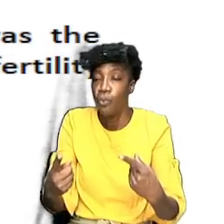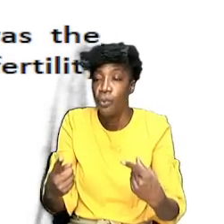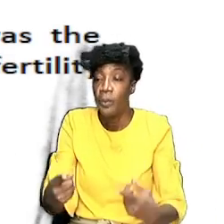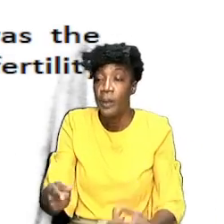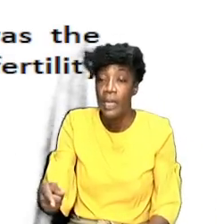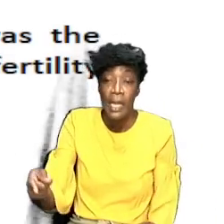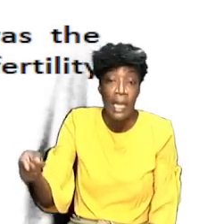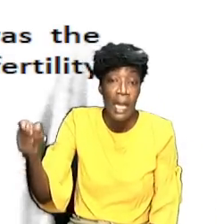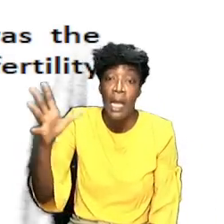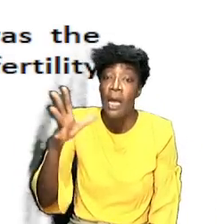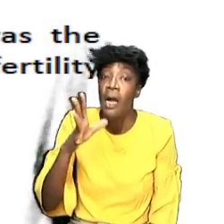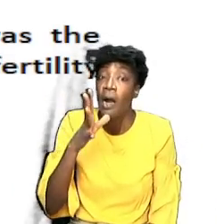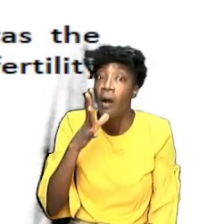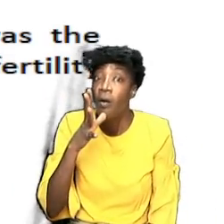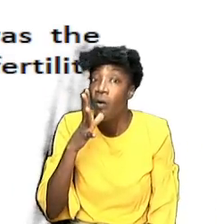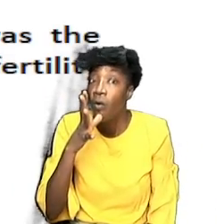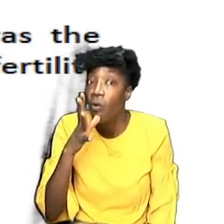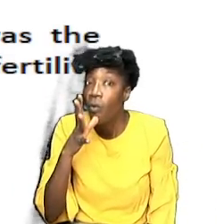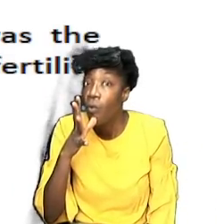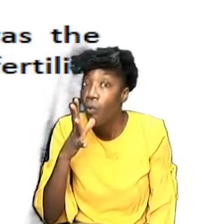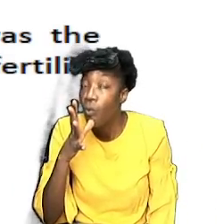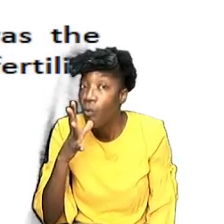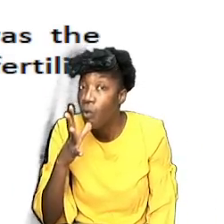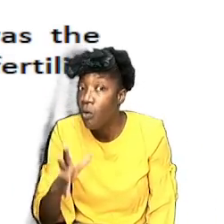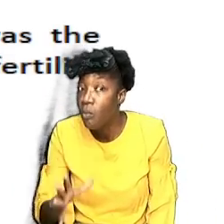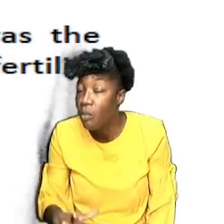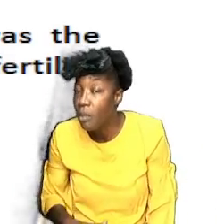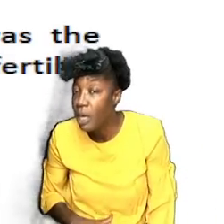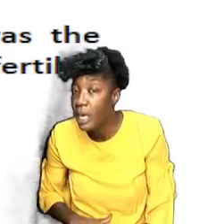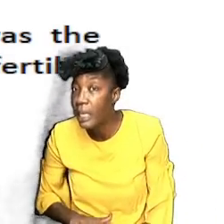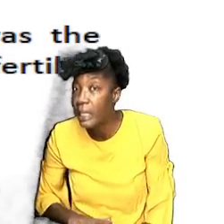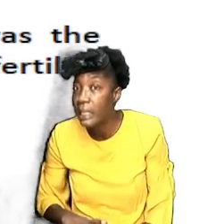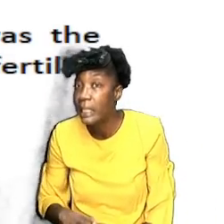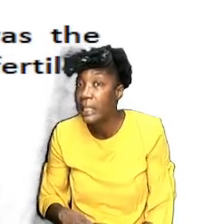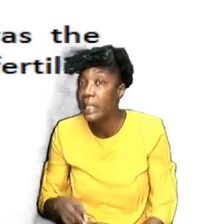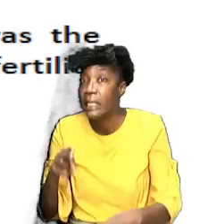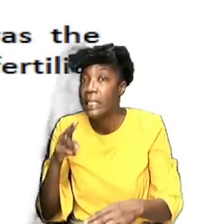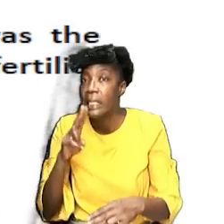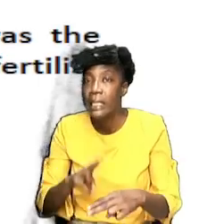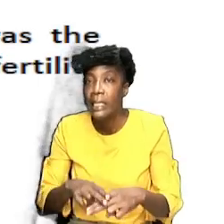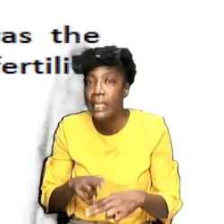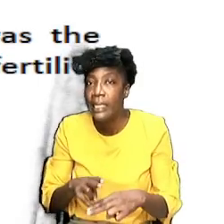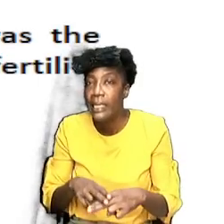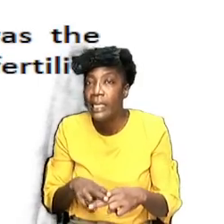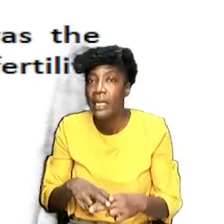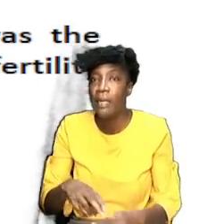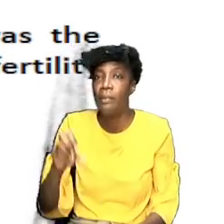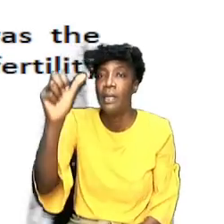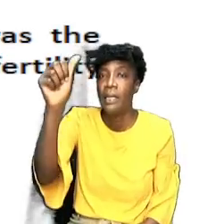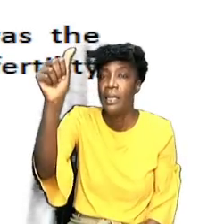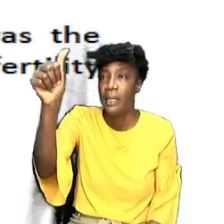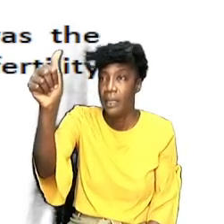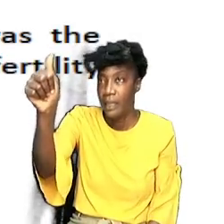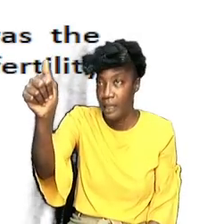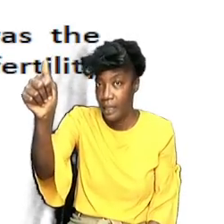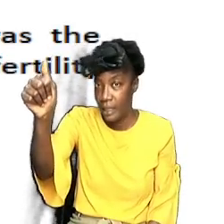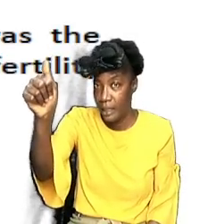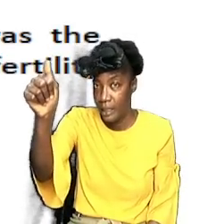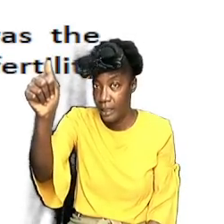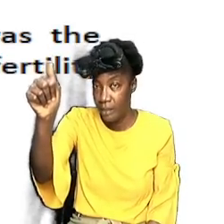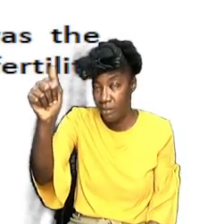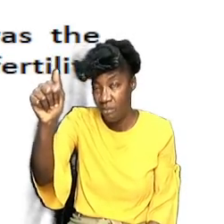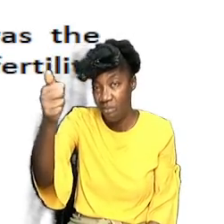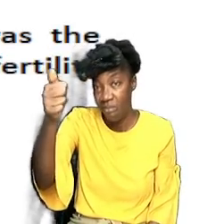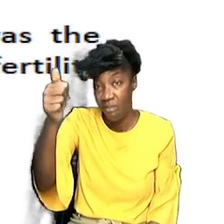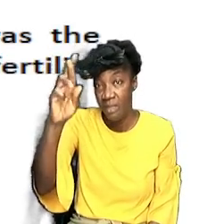called Artemis. And also, she was the fertility god. She's also called Diana, depending